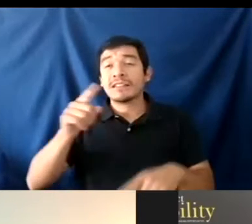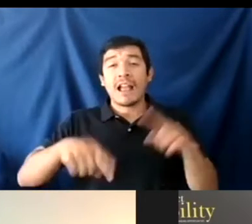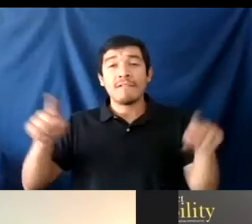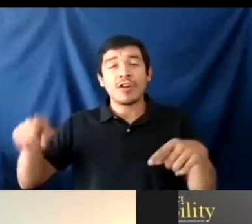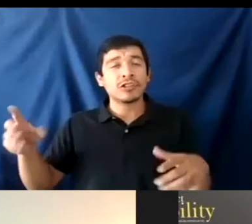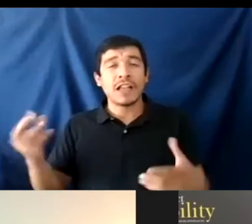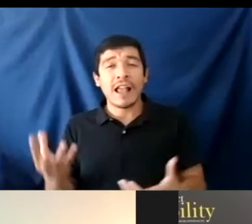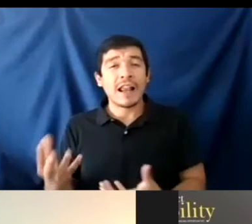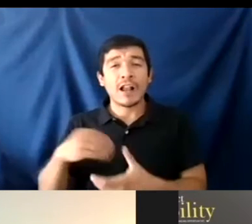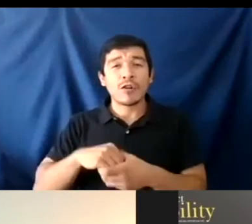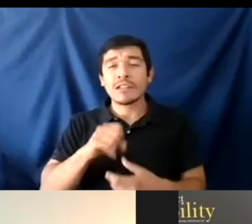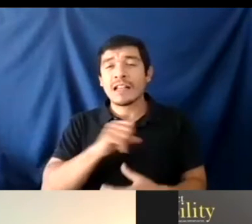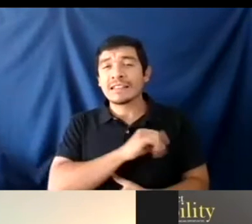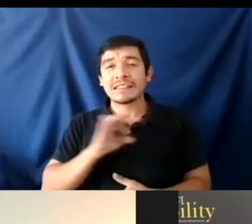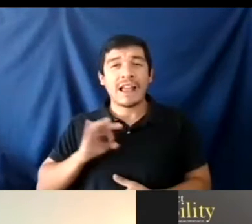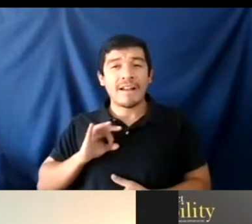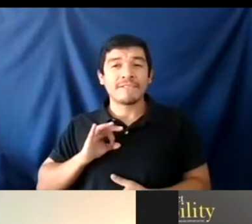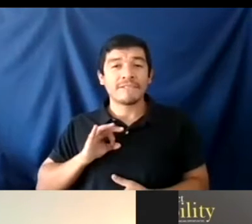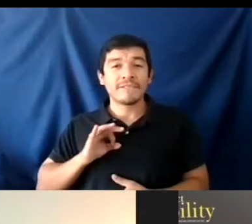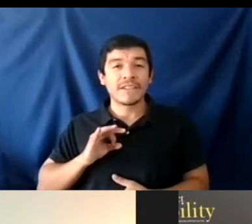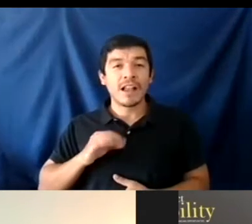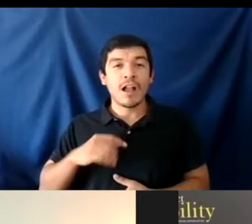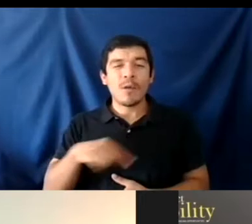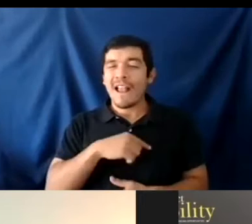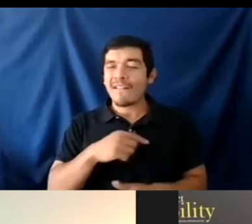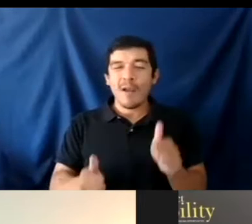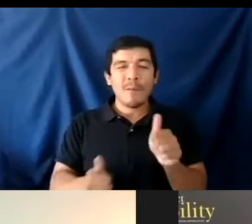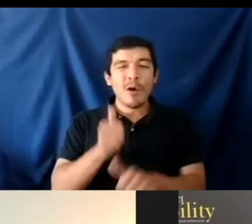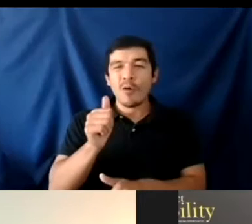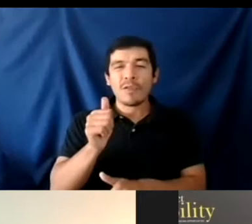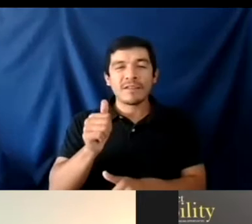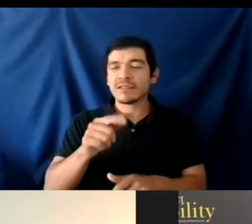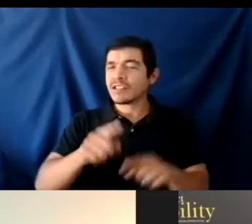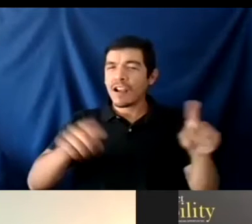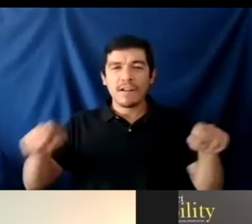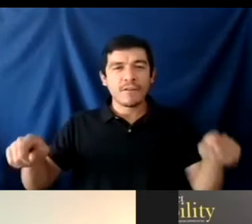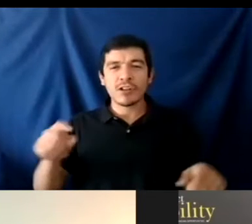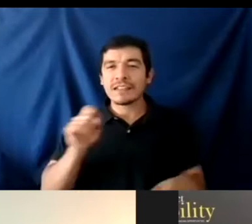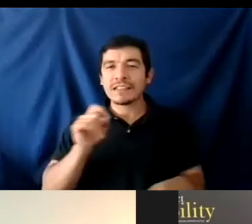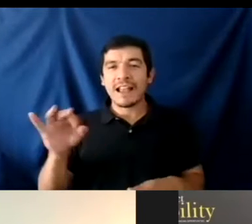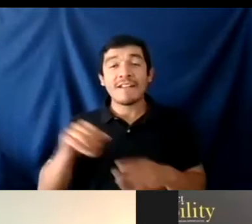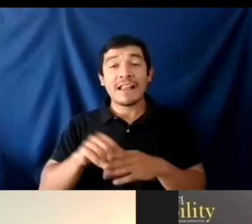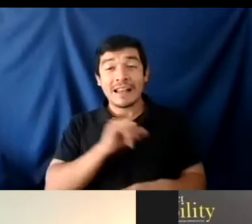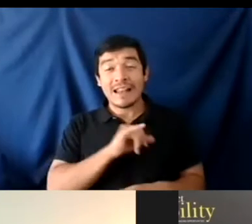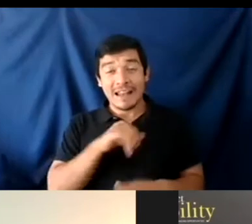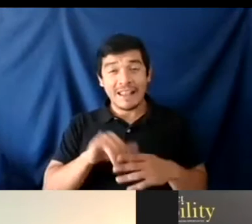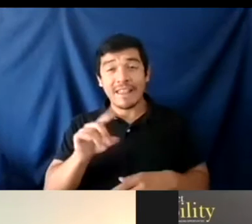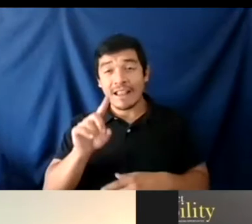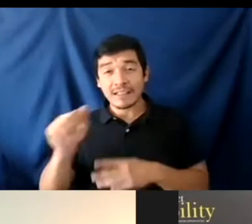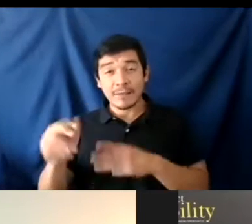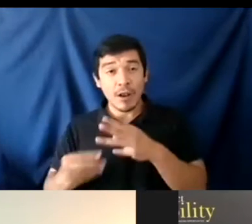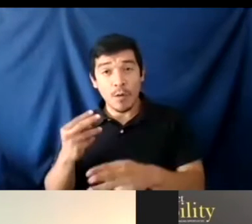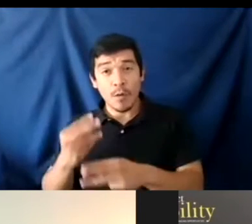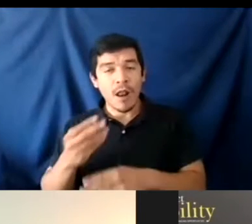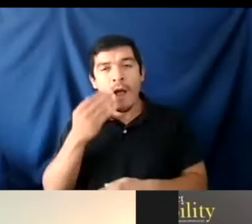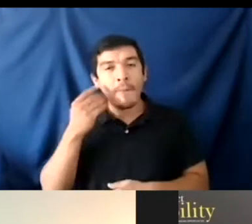inclusive staff. We have among the most diverse and inclusive staff within the disability world, because this has just been part of